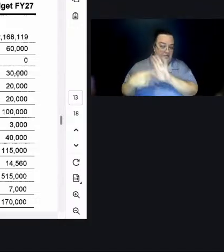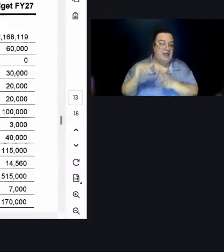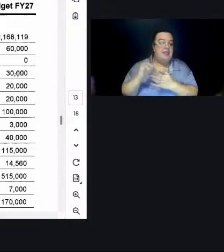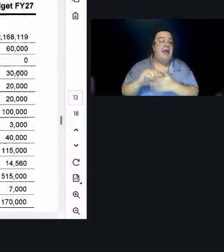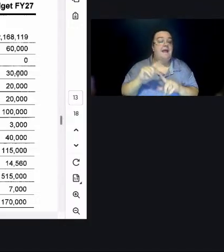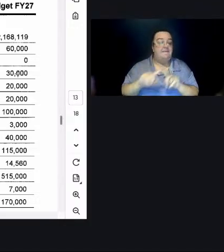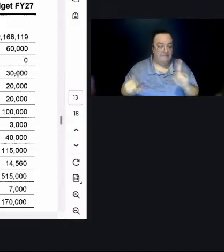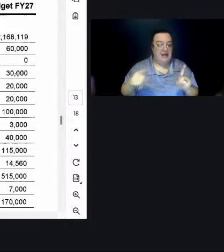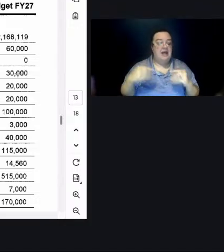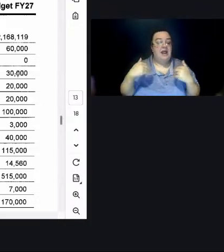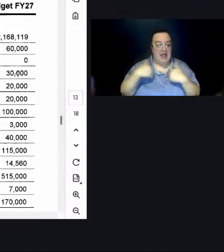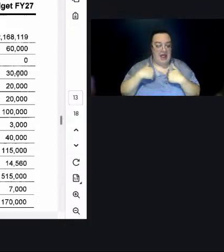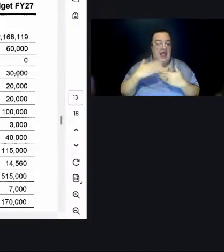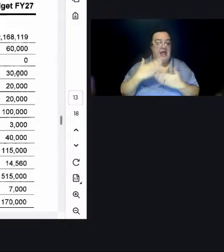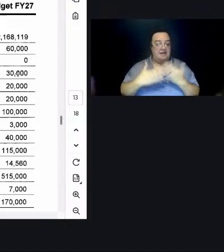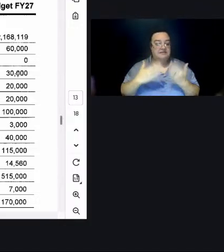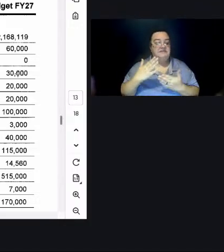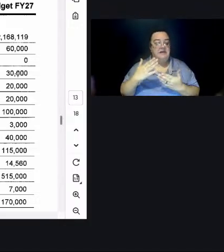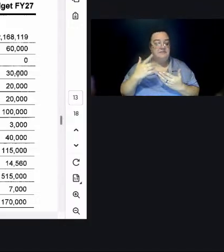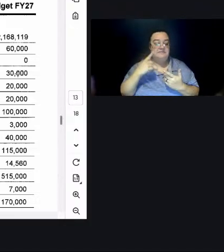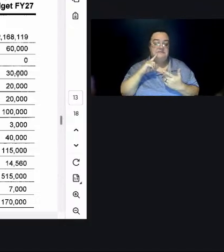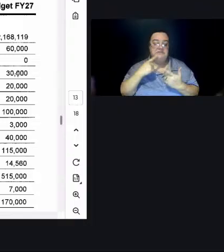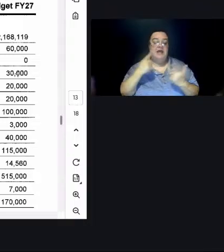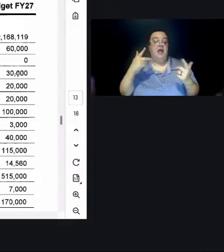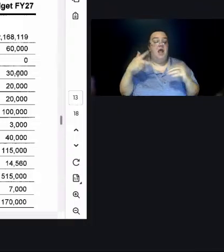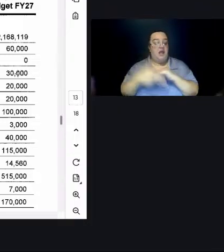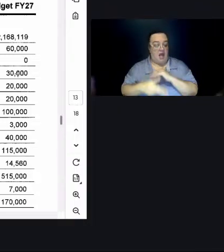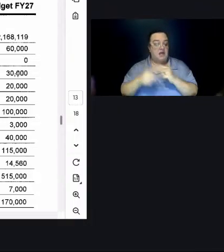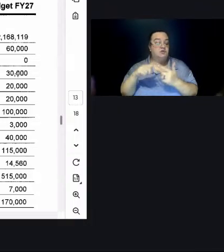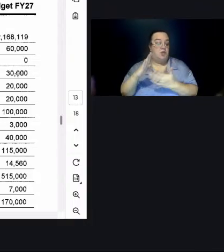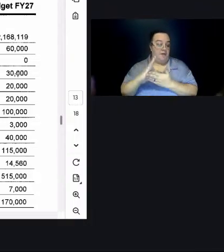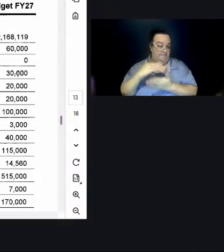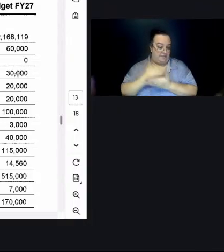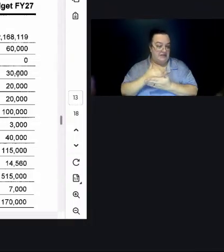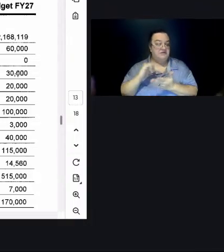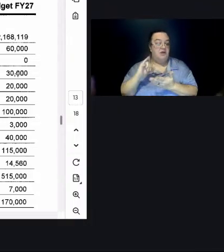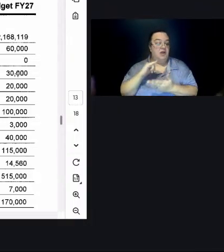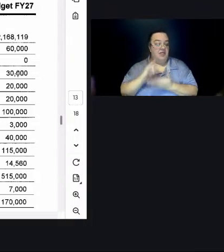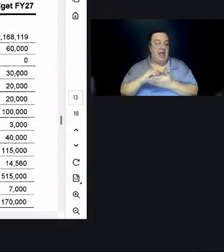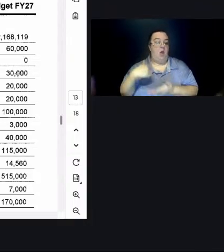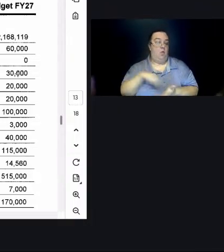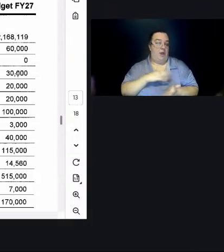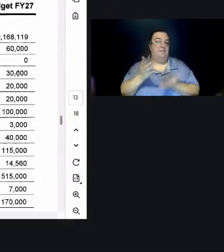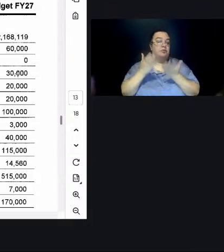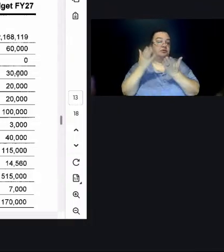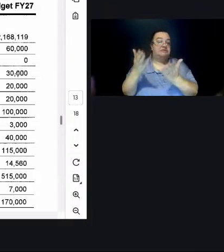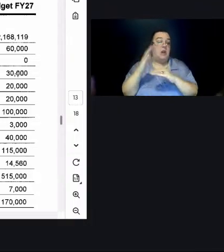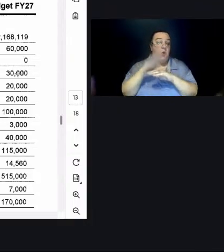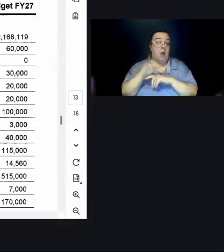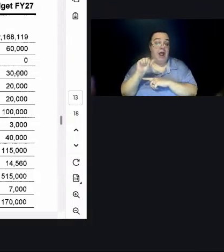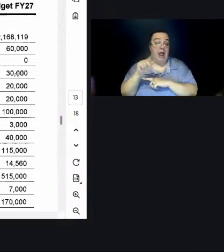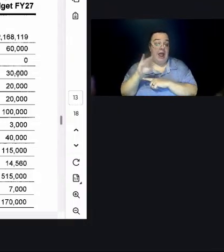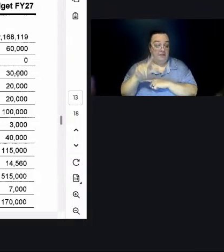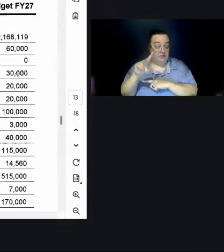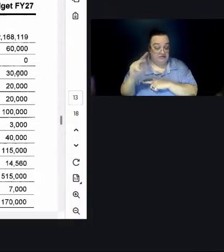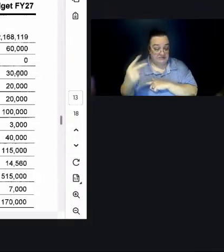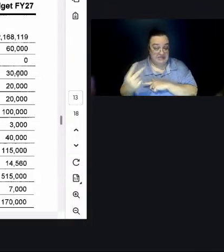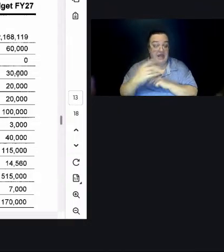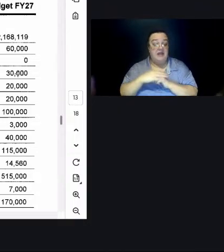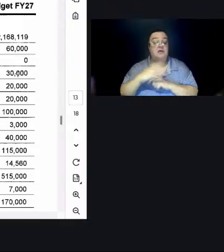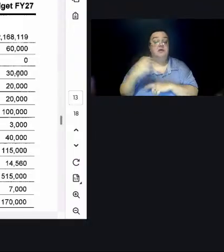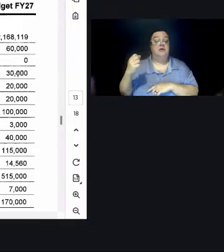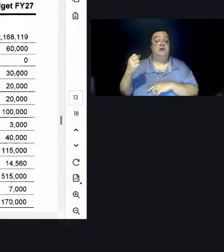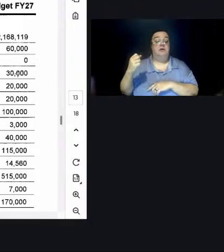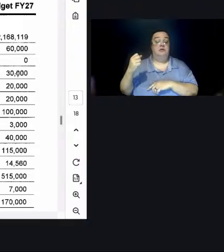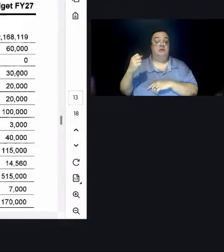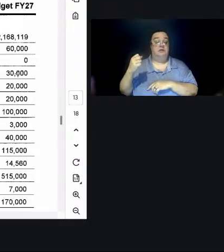some substantial cuts to the budget that we presented on April the 2nd. So the salary and benefits,